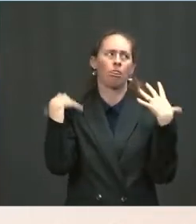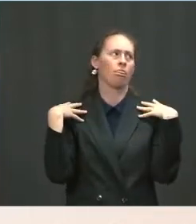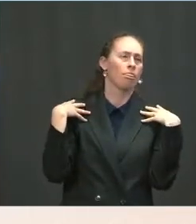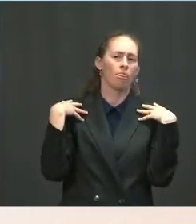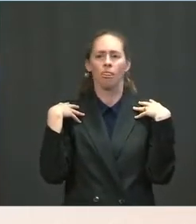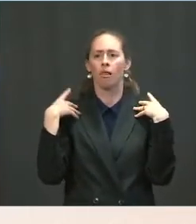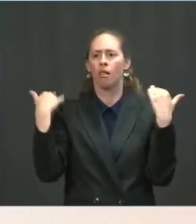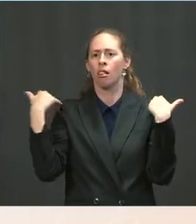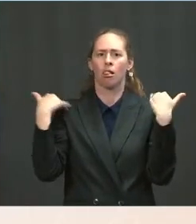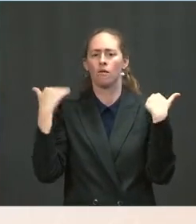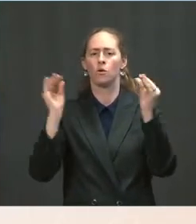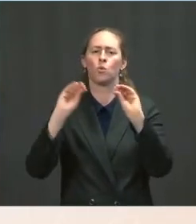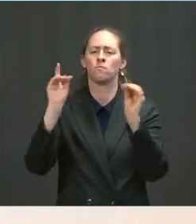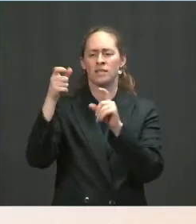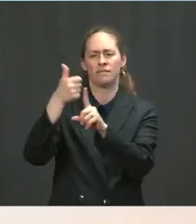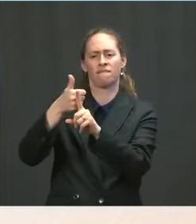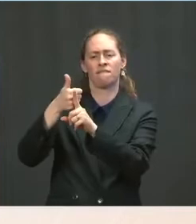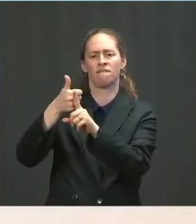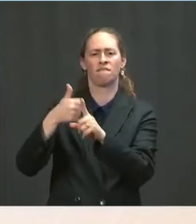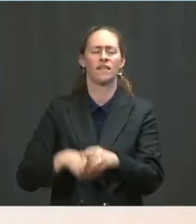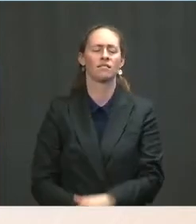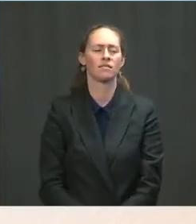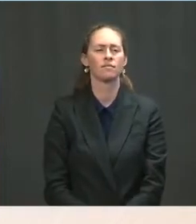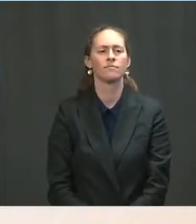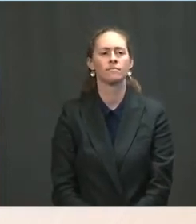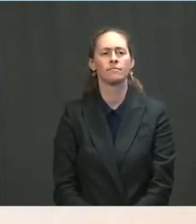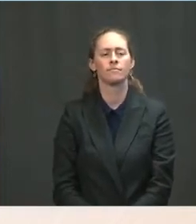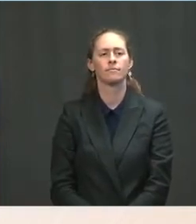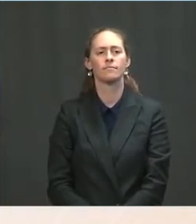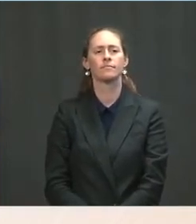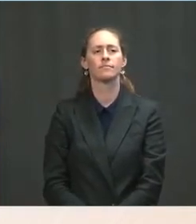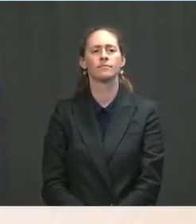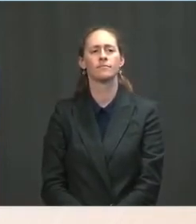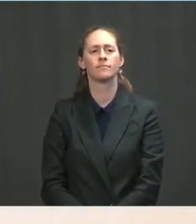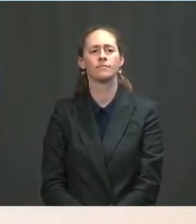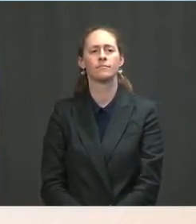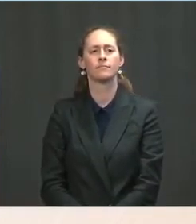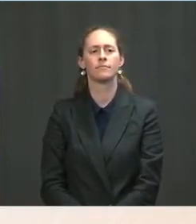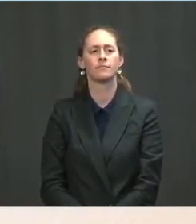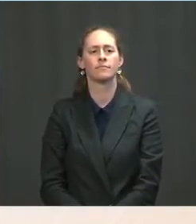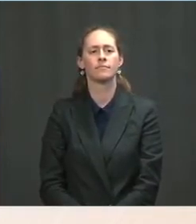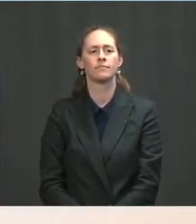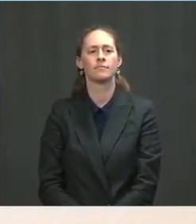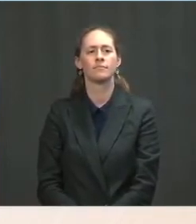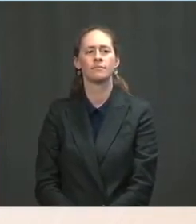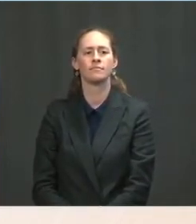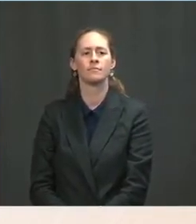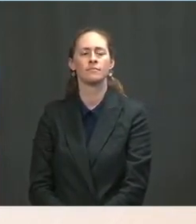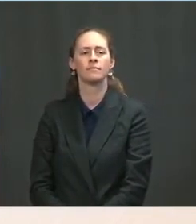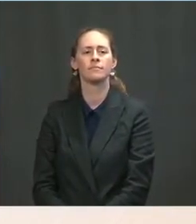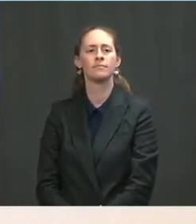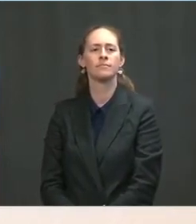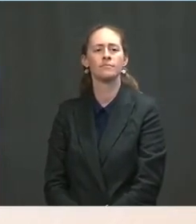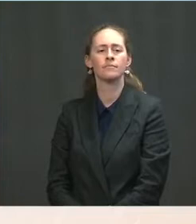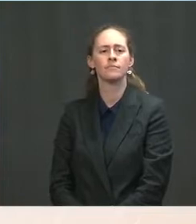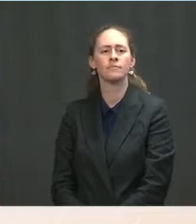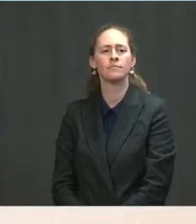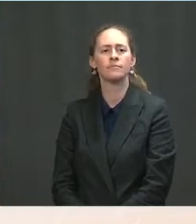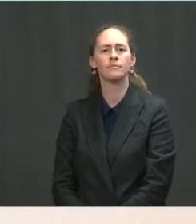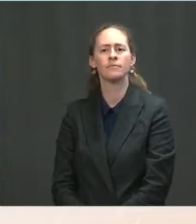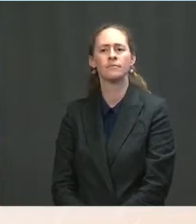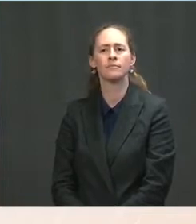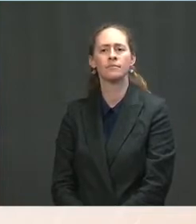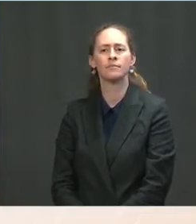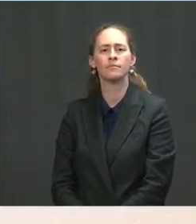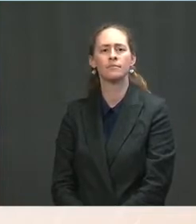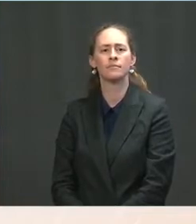ahead, Phil. Thanks, Karine. Just to follow up on Mary Alice's question, her number, at least percentage-wise, was right from the CDC study. It says about 74%